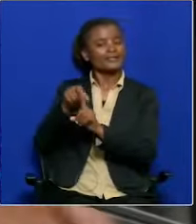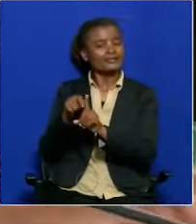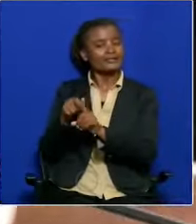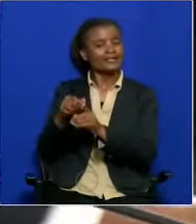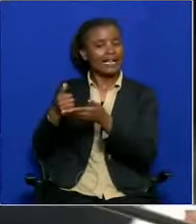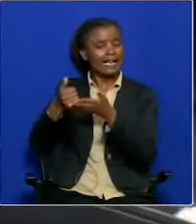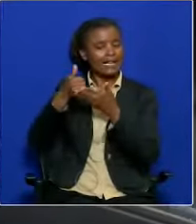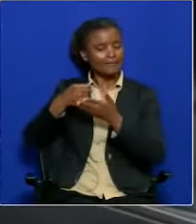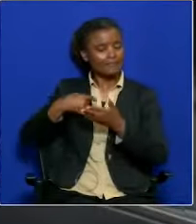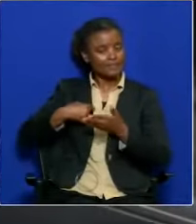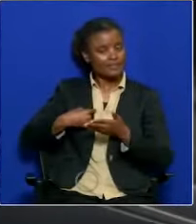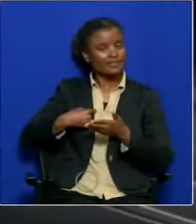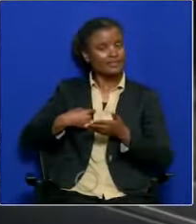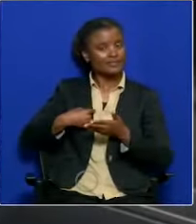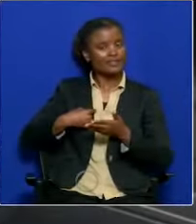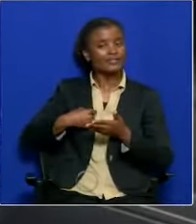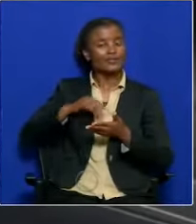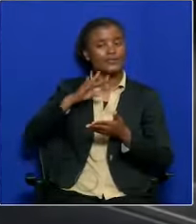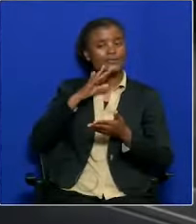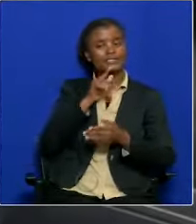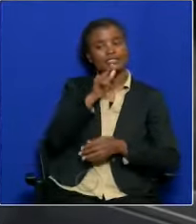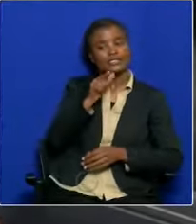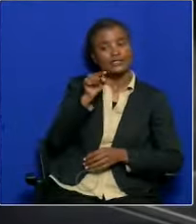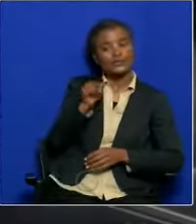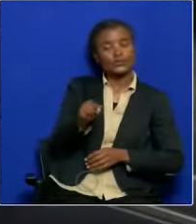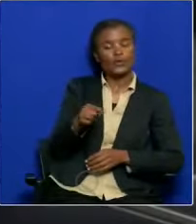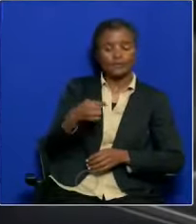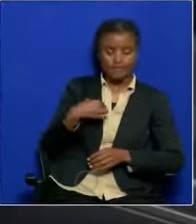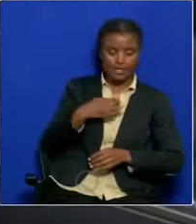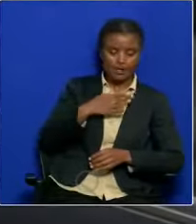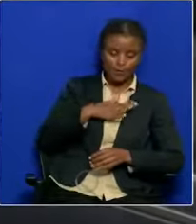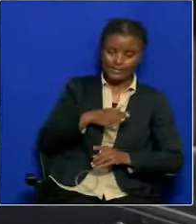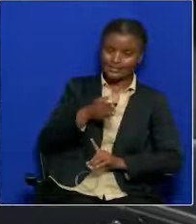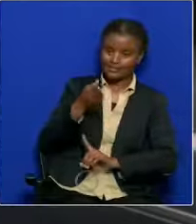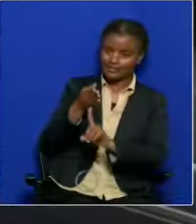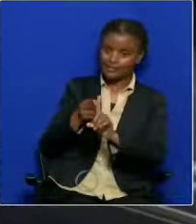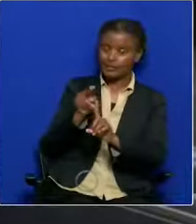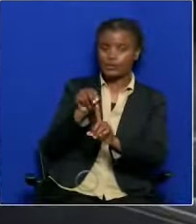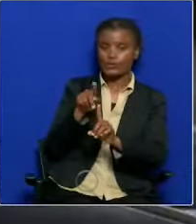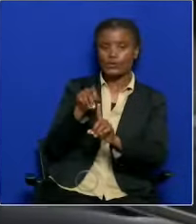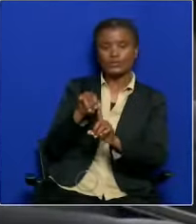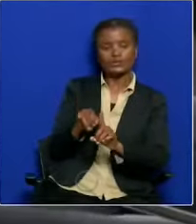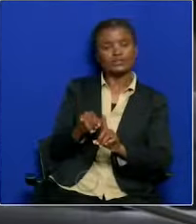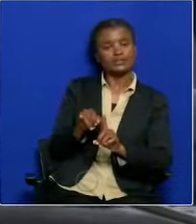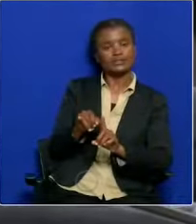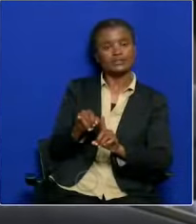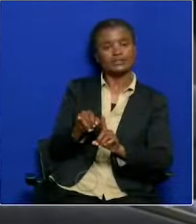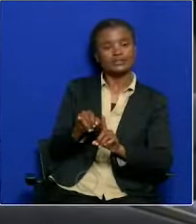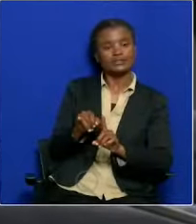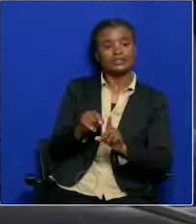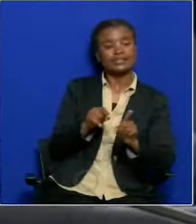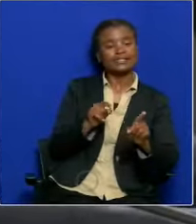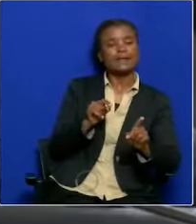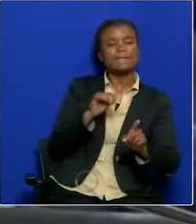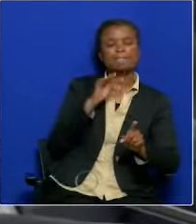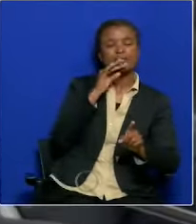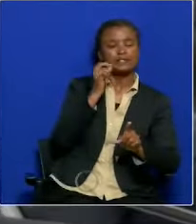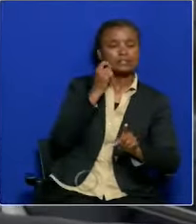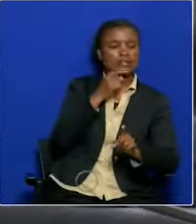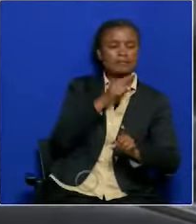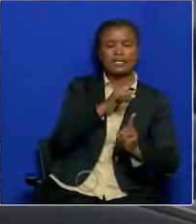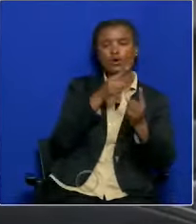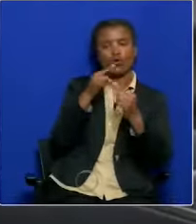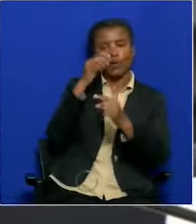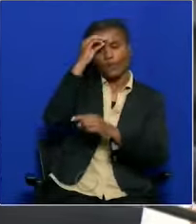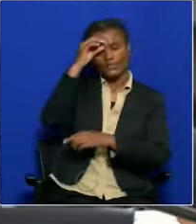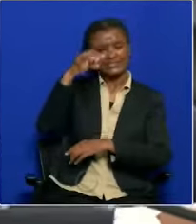Nkosi to help me. It's not good enough that you tell me to go to a police station. I want Nkosi to help me. And